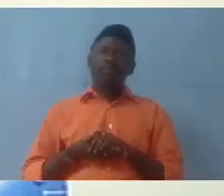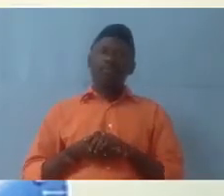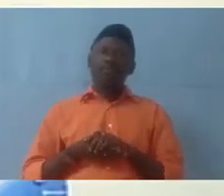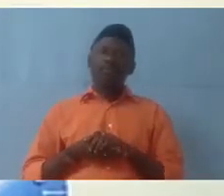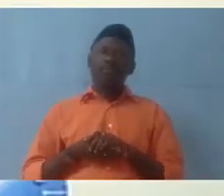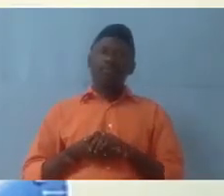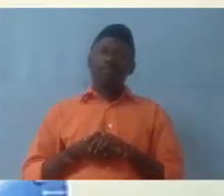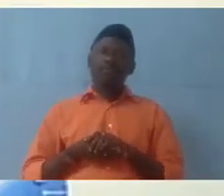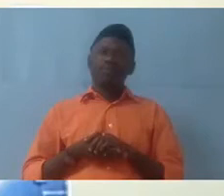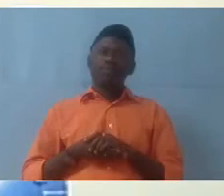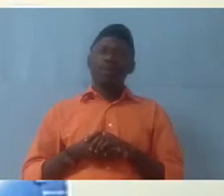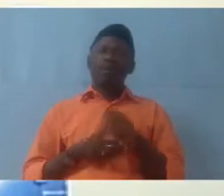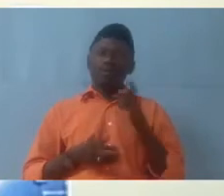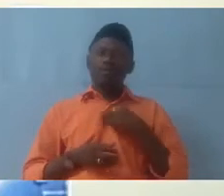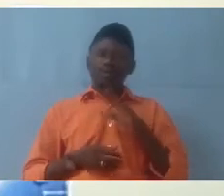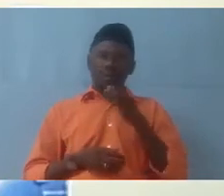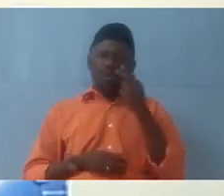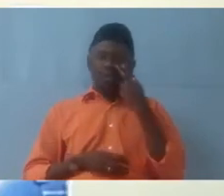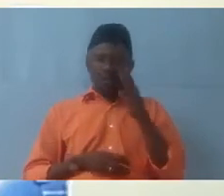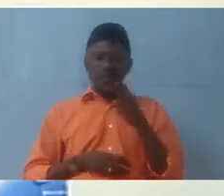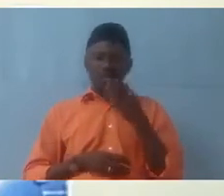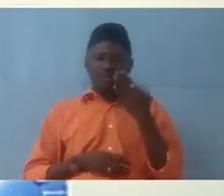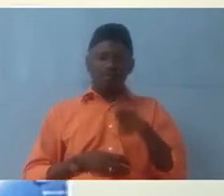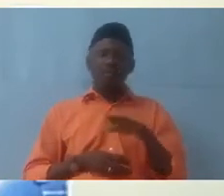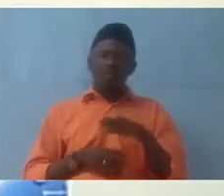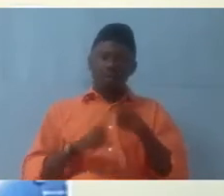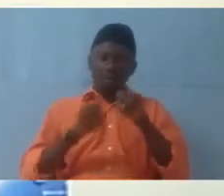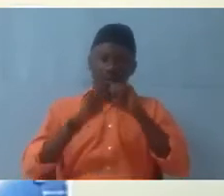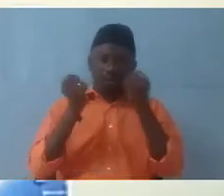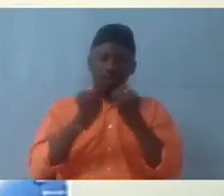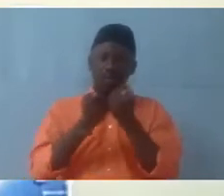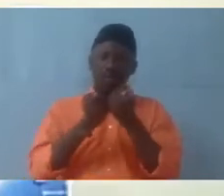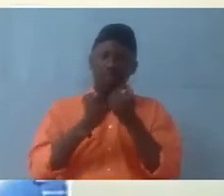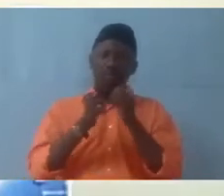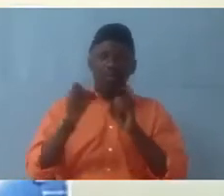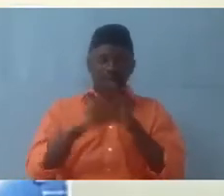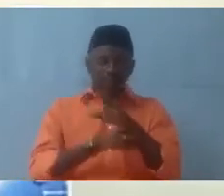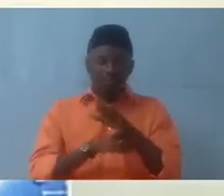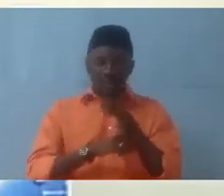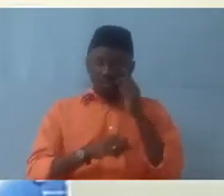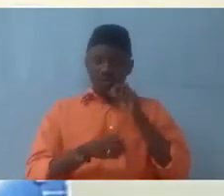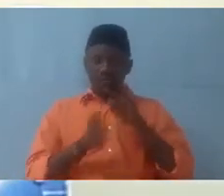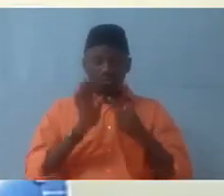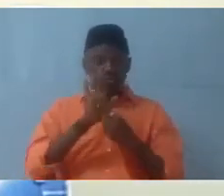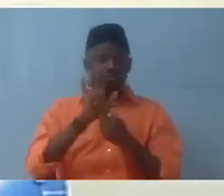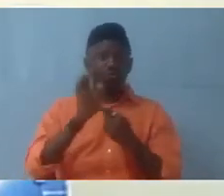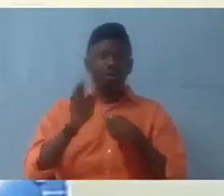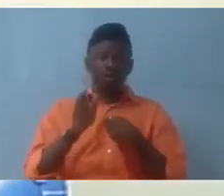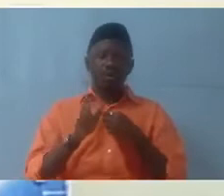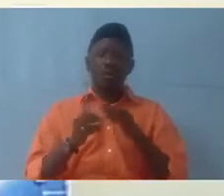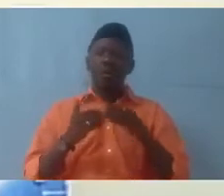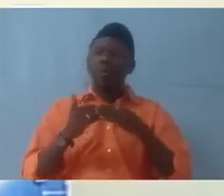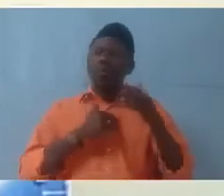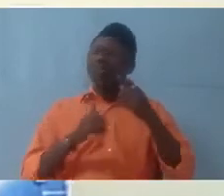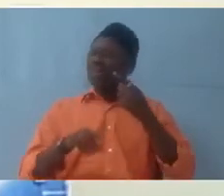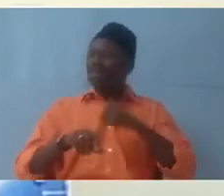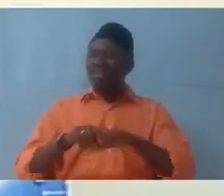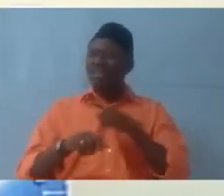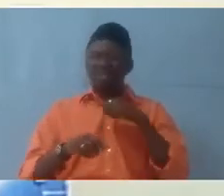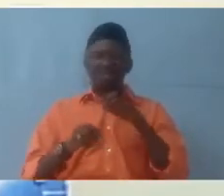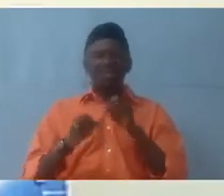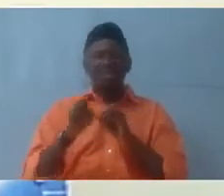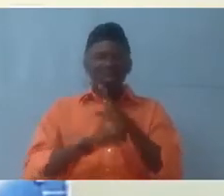But as you can see from the executive directive that you have just shown me, most of these directives don't really come directly to us magistrates. Li nak